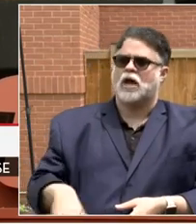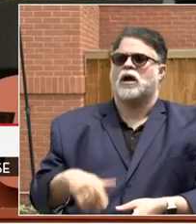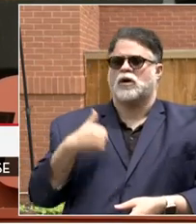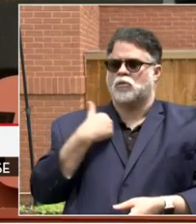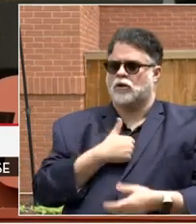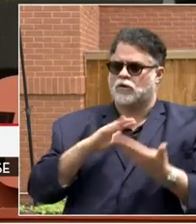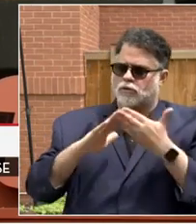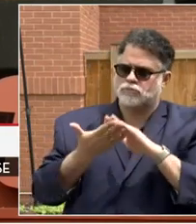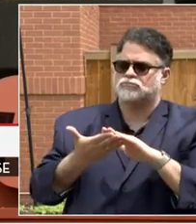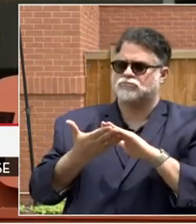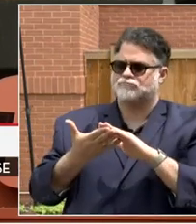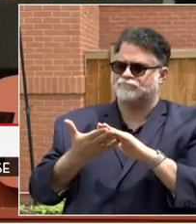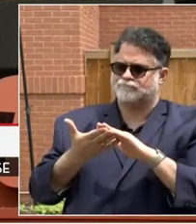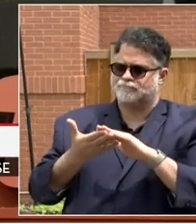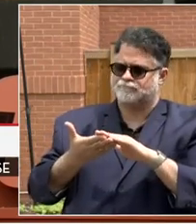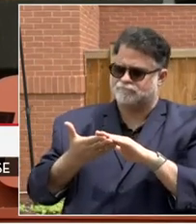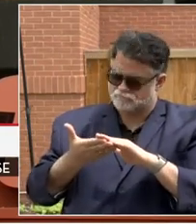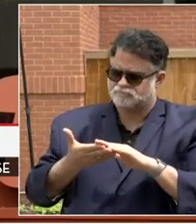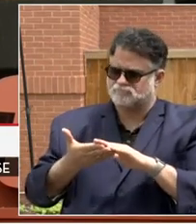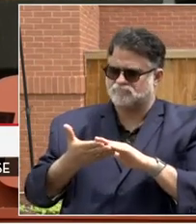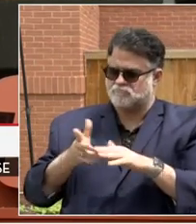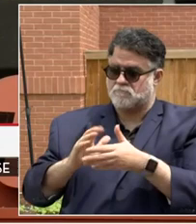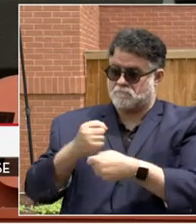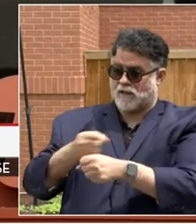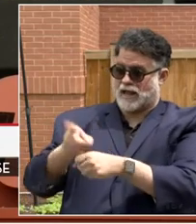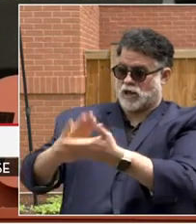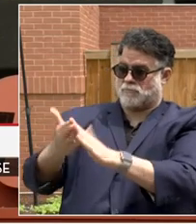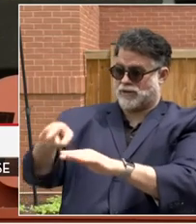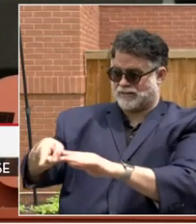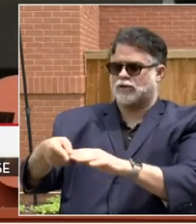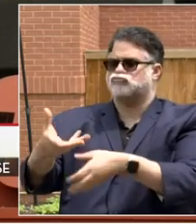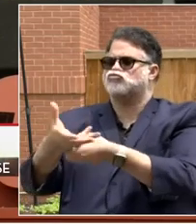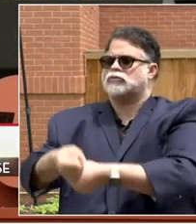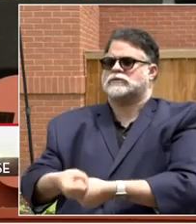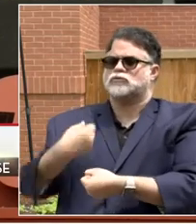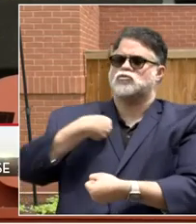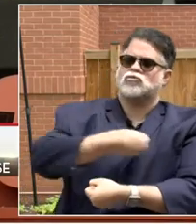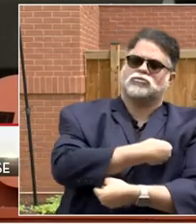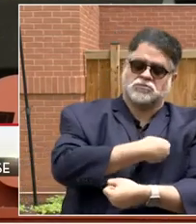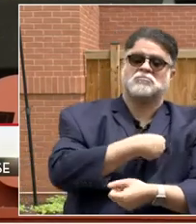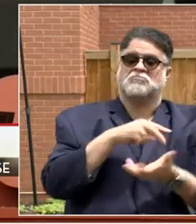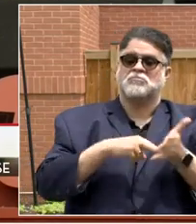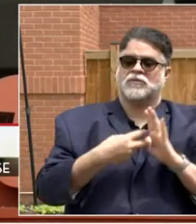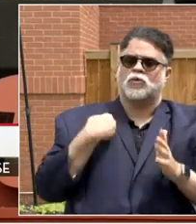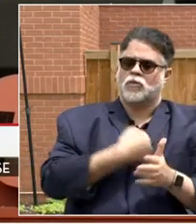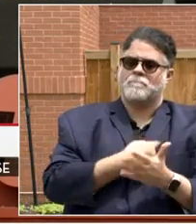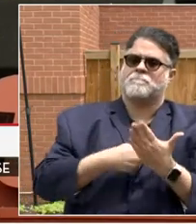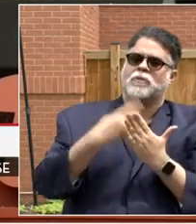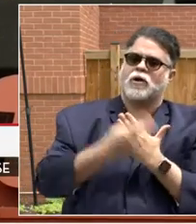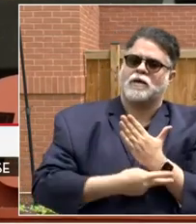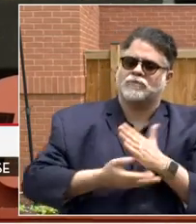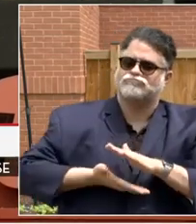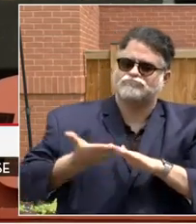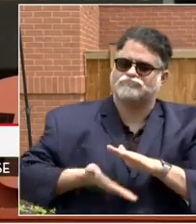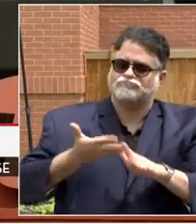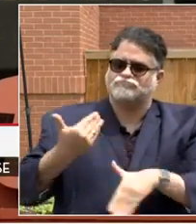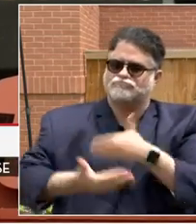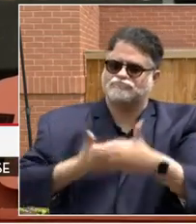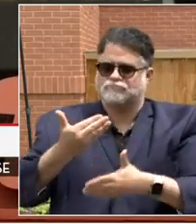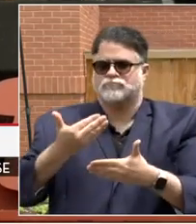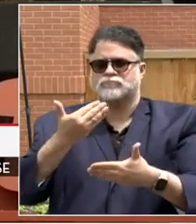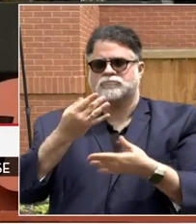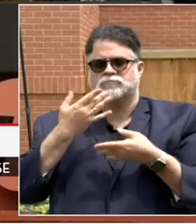the community and accountability to the program to do this work for us. So it's not cut out